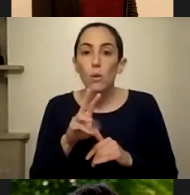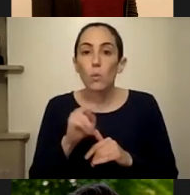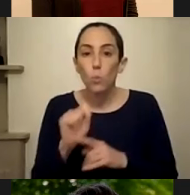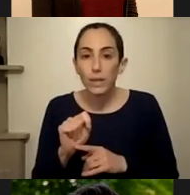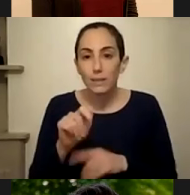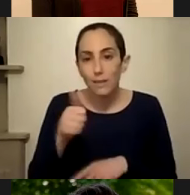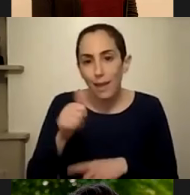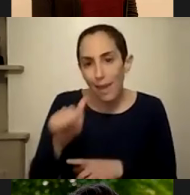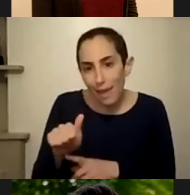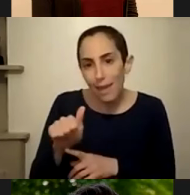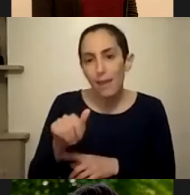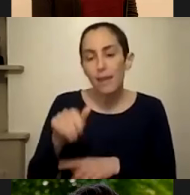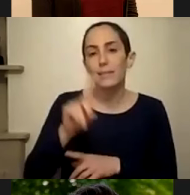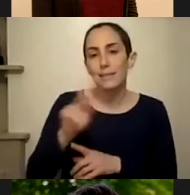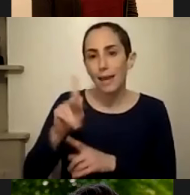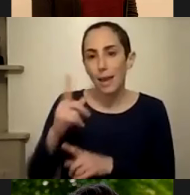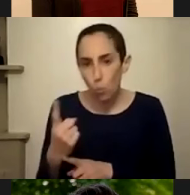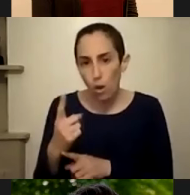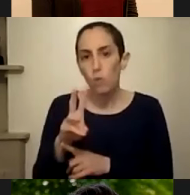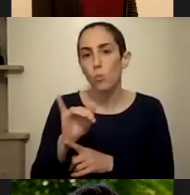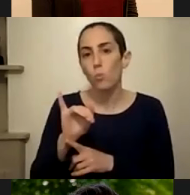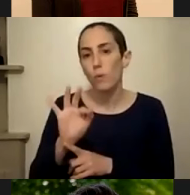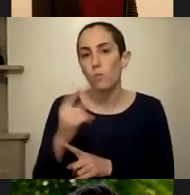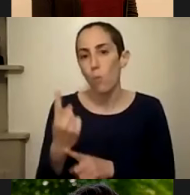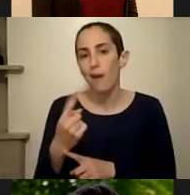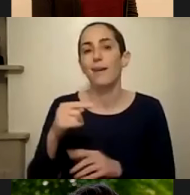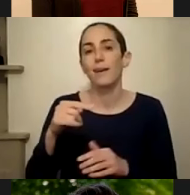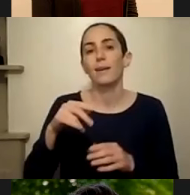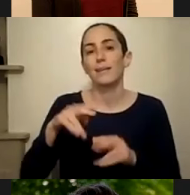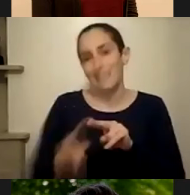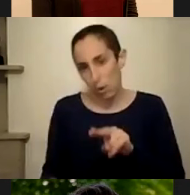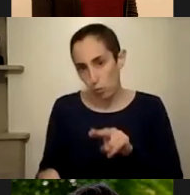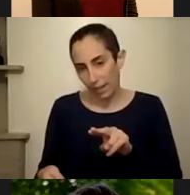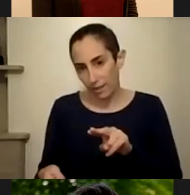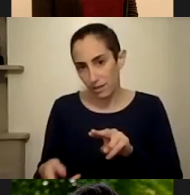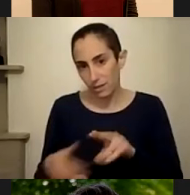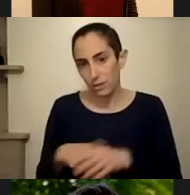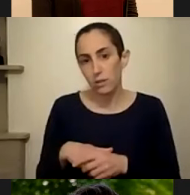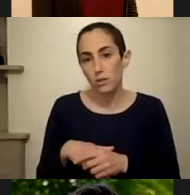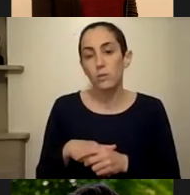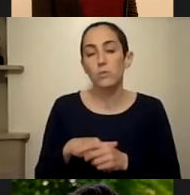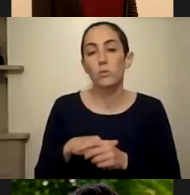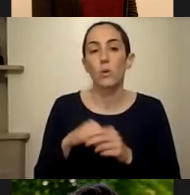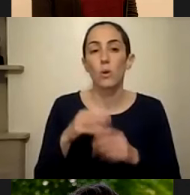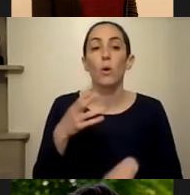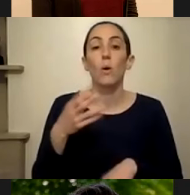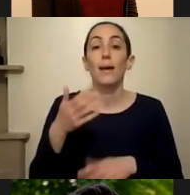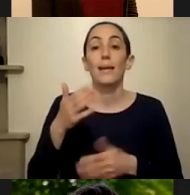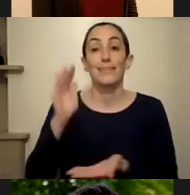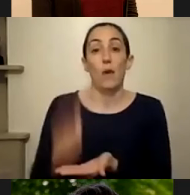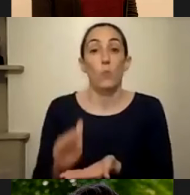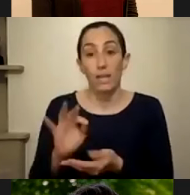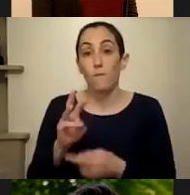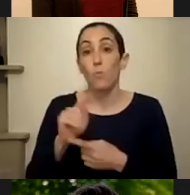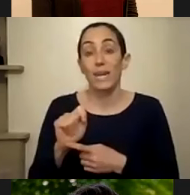downregulated. So the upregulation of Wnt ligand and downregulation of Wnt antagonist indicates the Wnt signaling is being activated